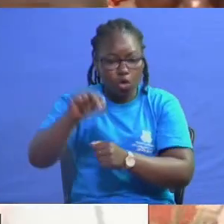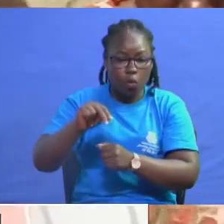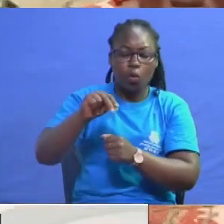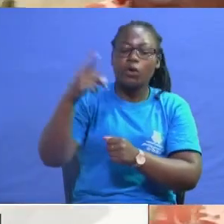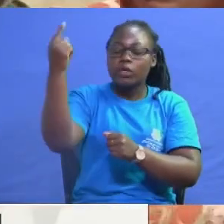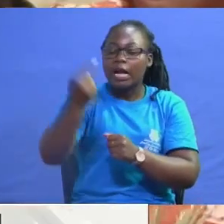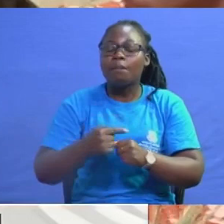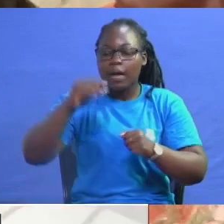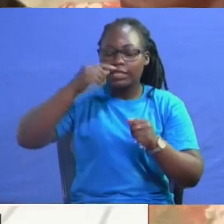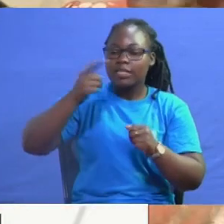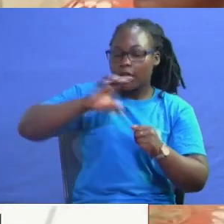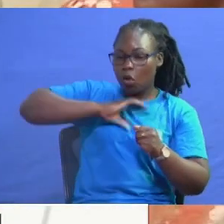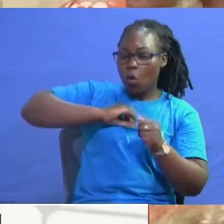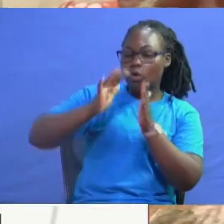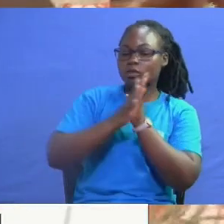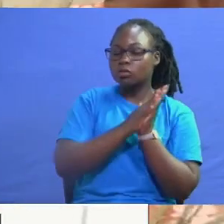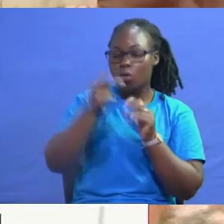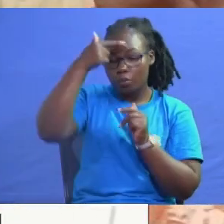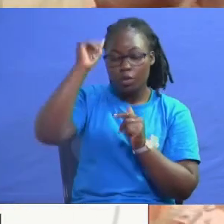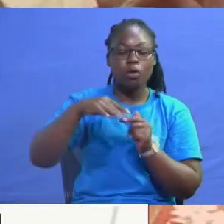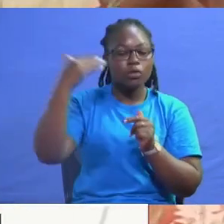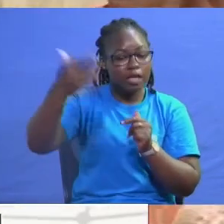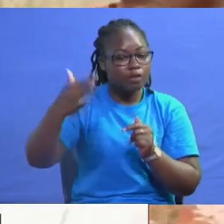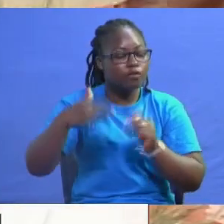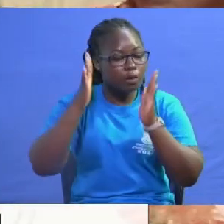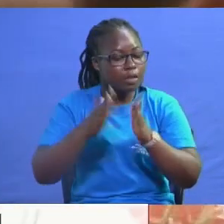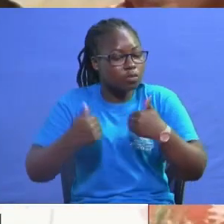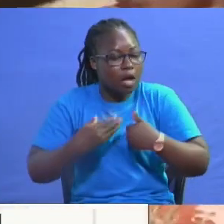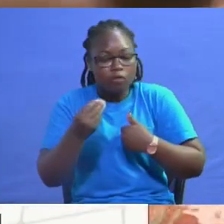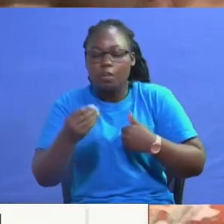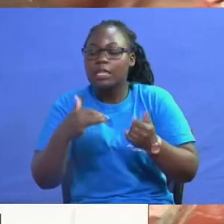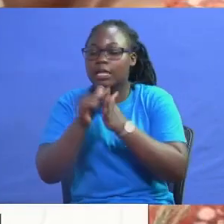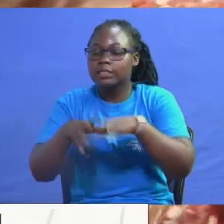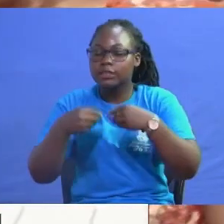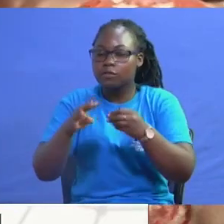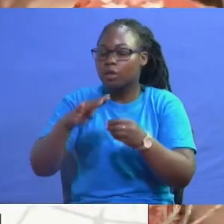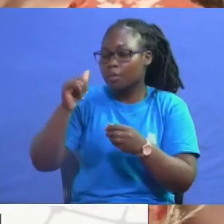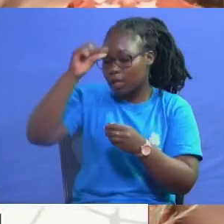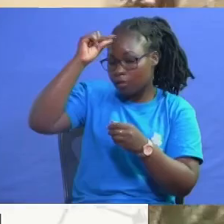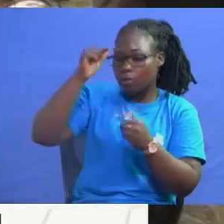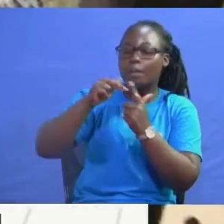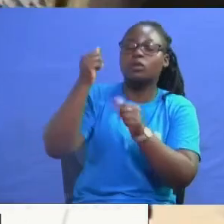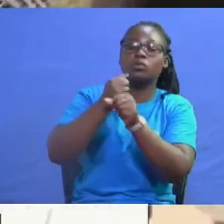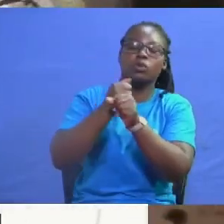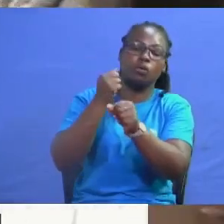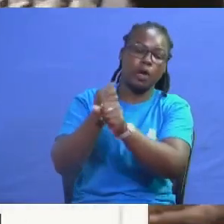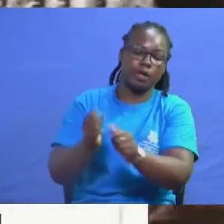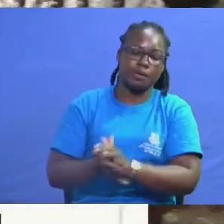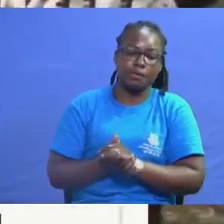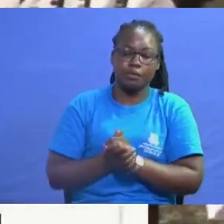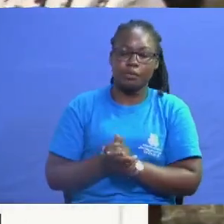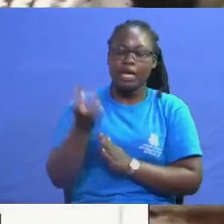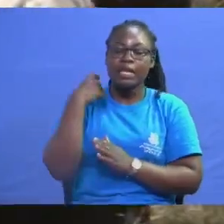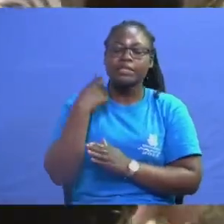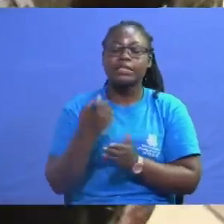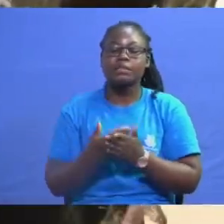naongea storia yake. Kwa sababu kila mtu wako na pesa yenye amepewa na government akuja afanyie kazi, sindio? Since the